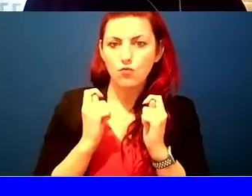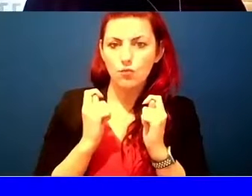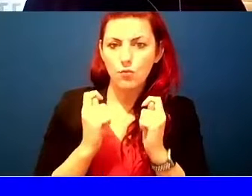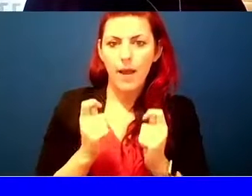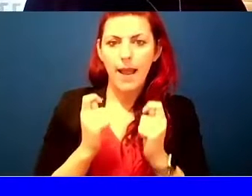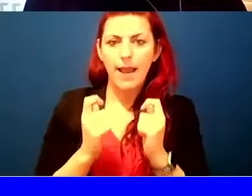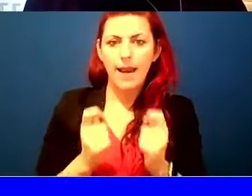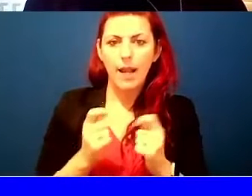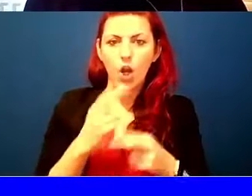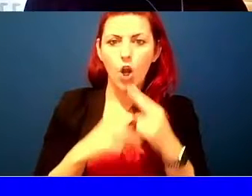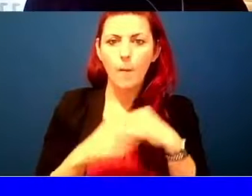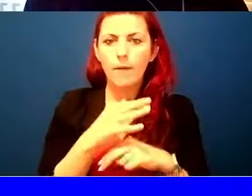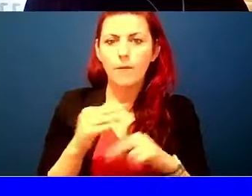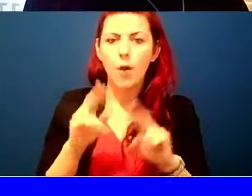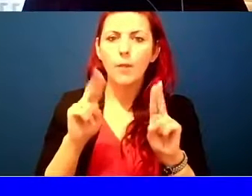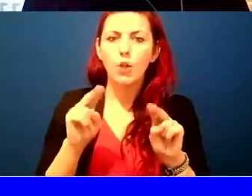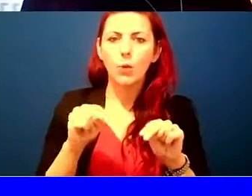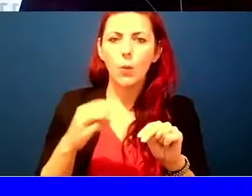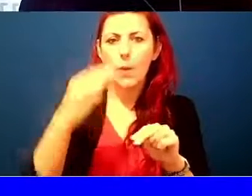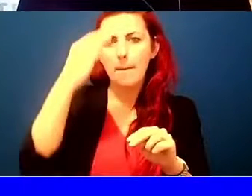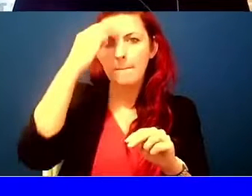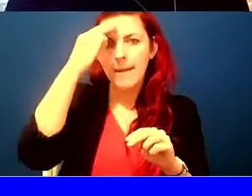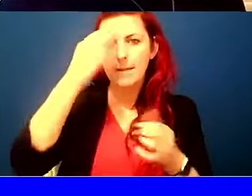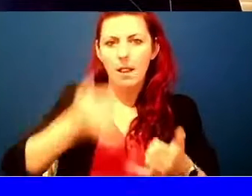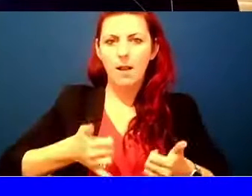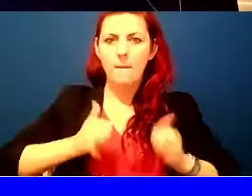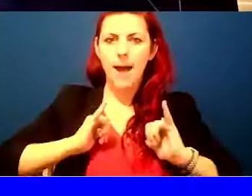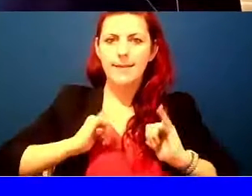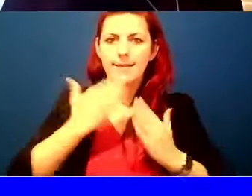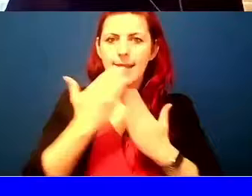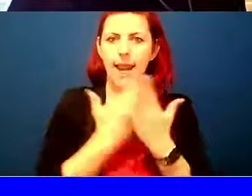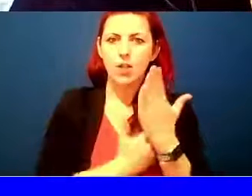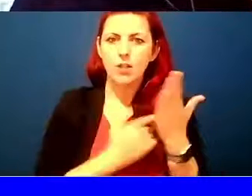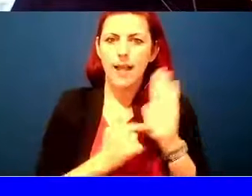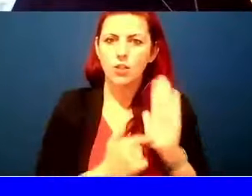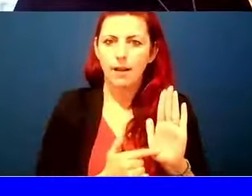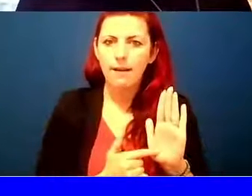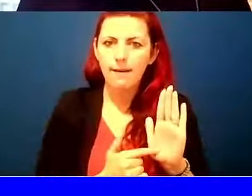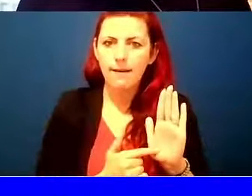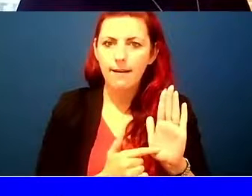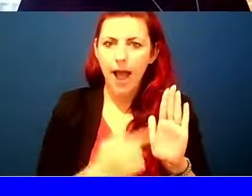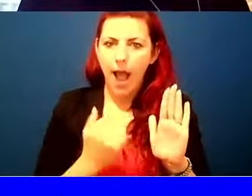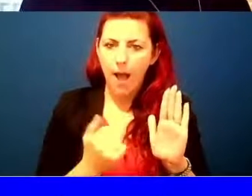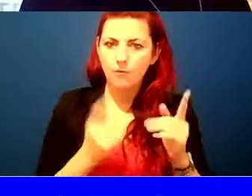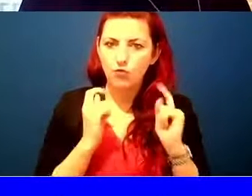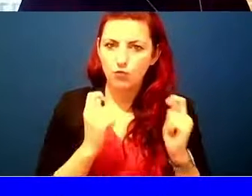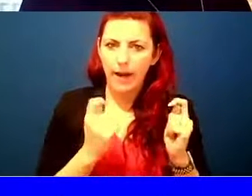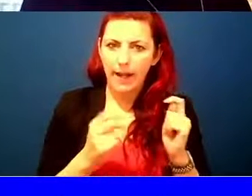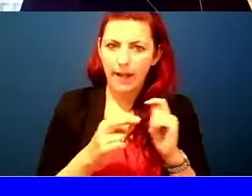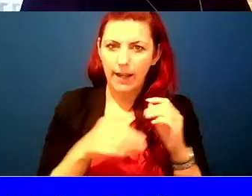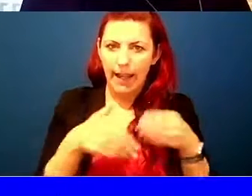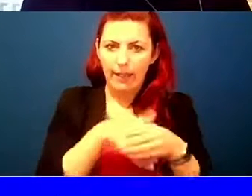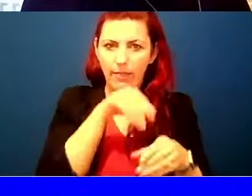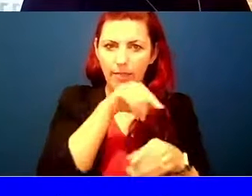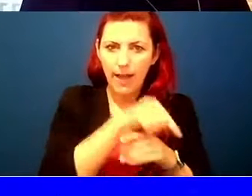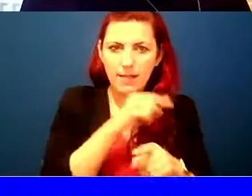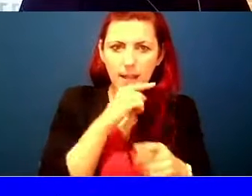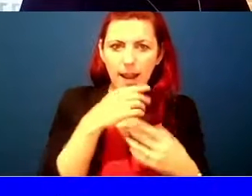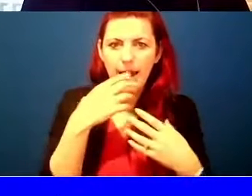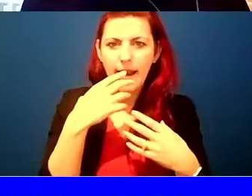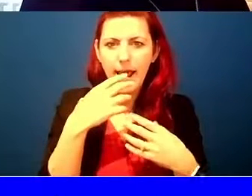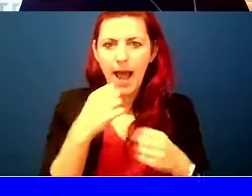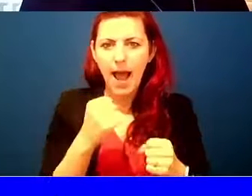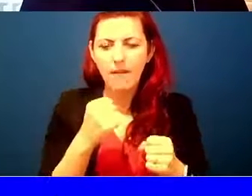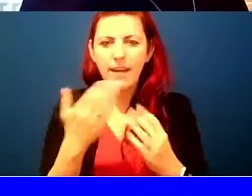of the EU mental capacity legislation, and we have a limited intermediary system